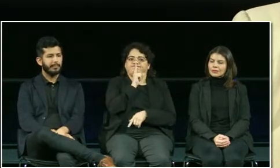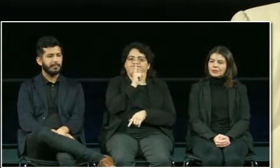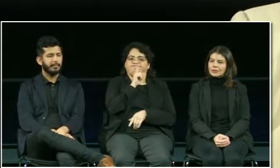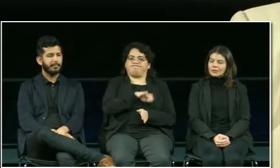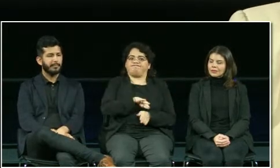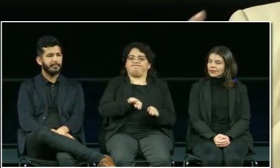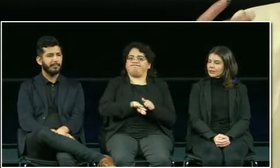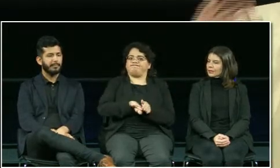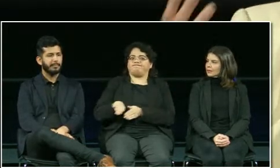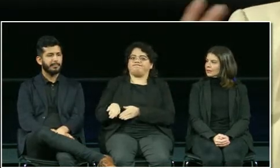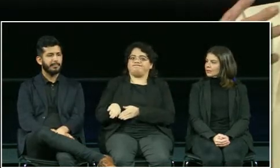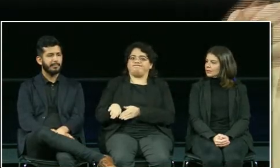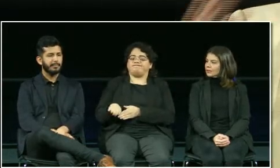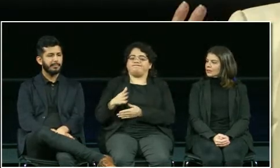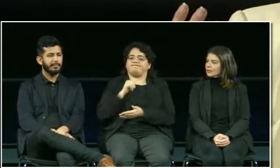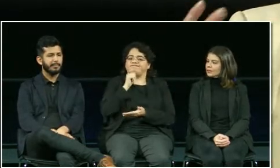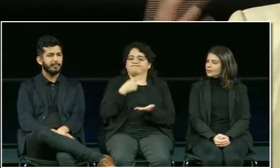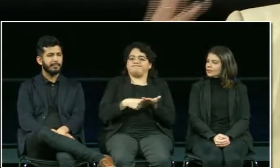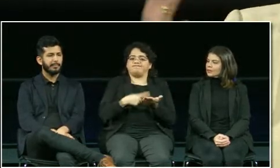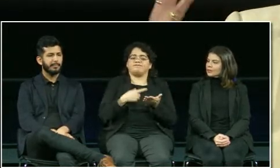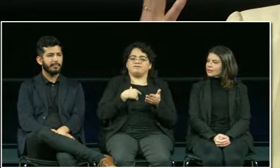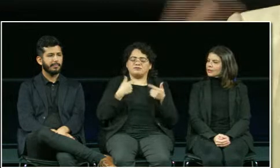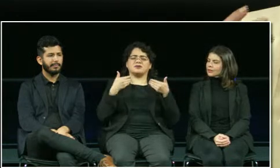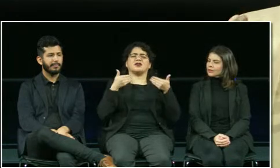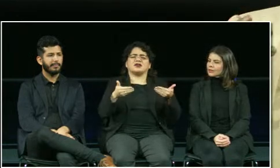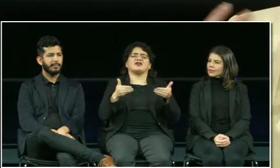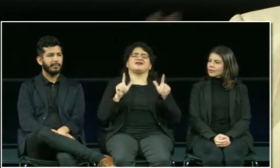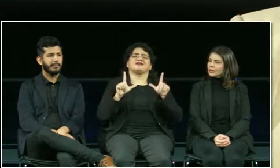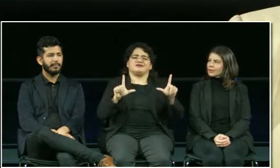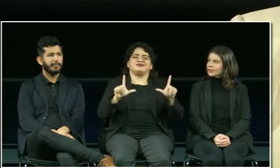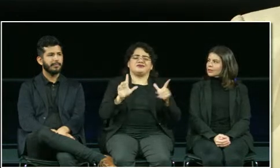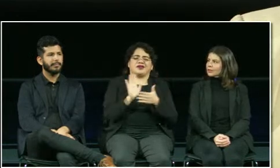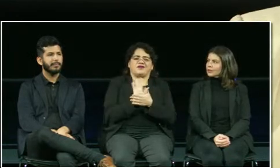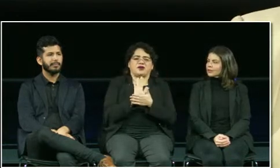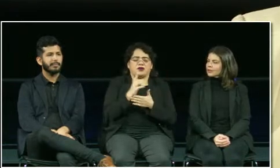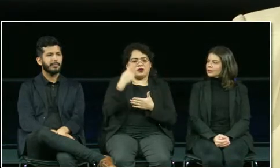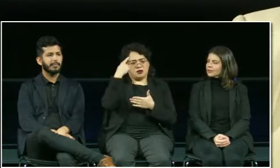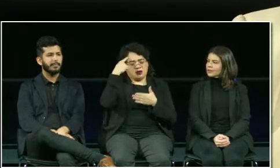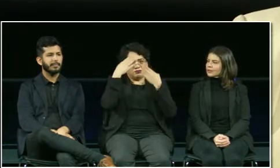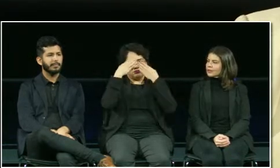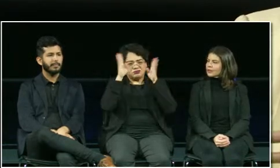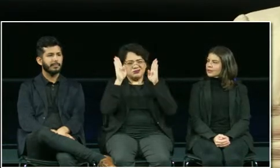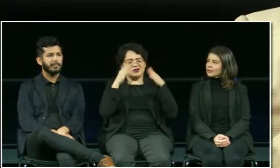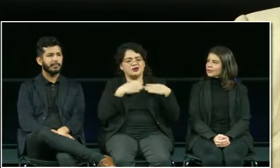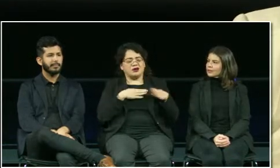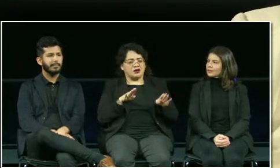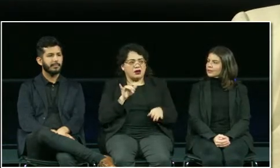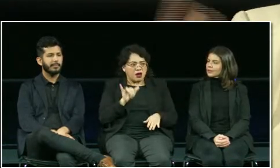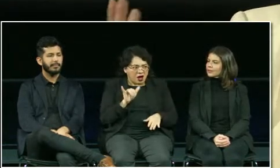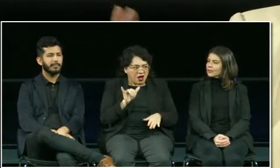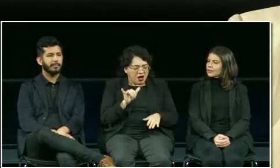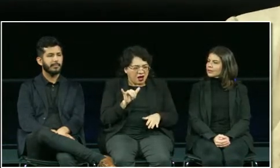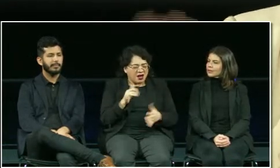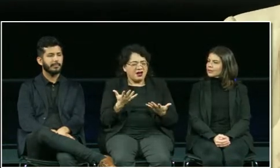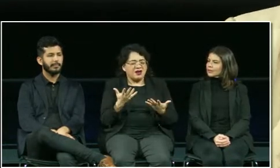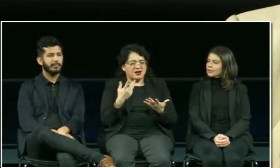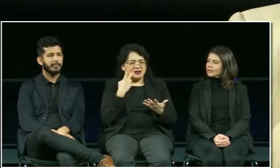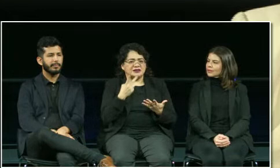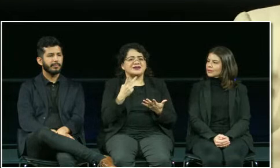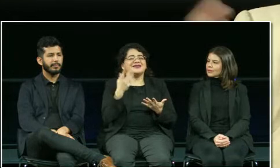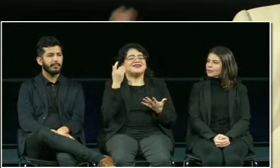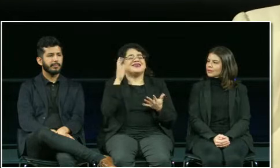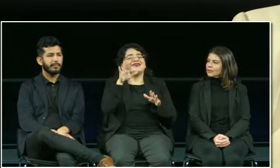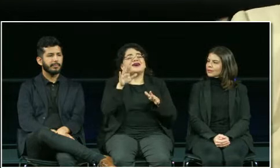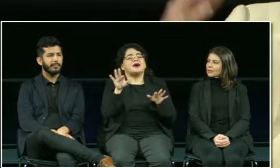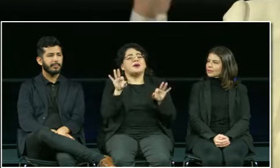film, in a way, it opens people's minds and hearts in a different way. We're so used to having all these, you know,